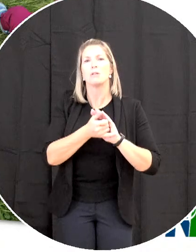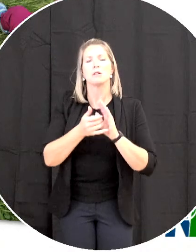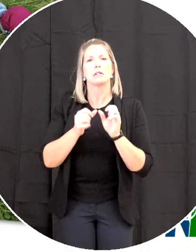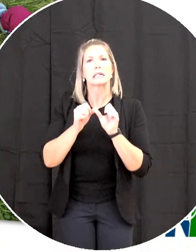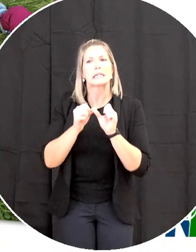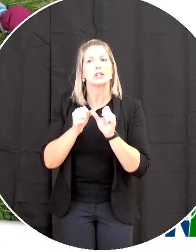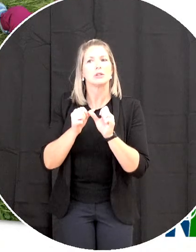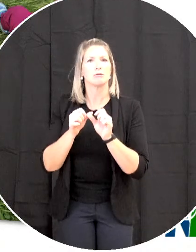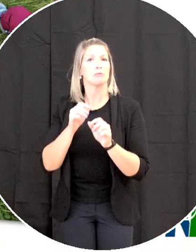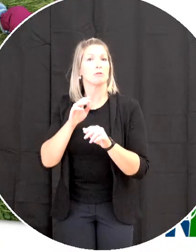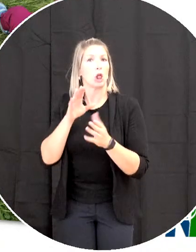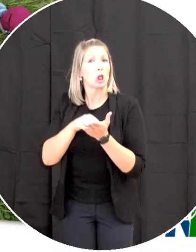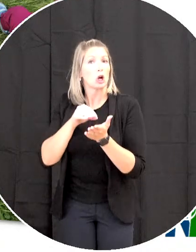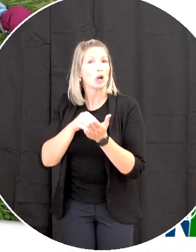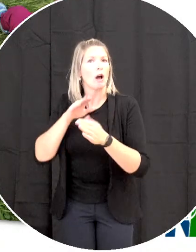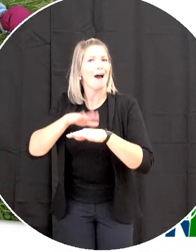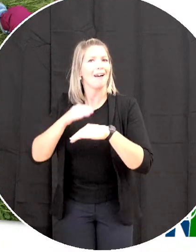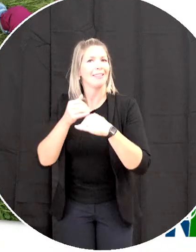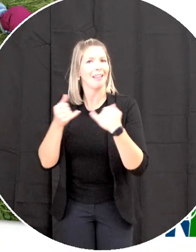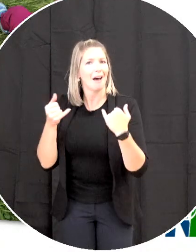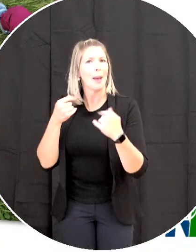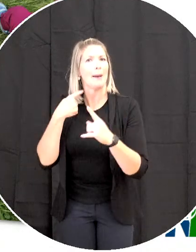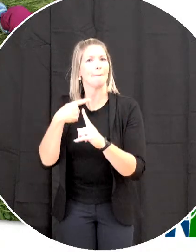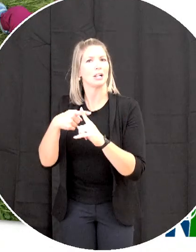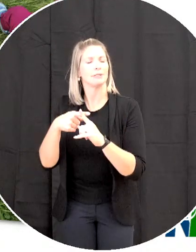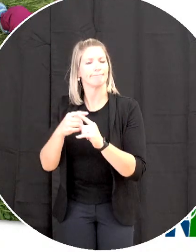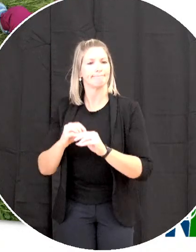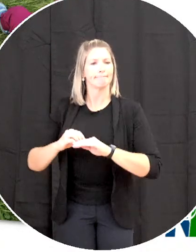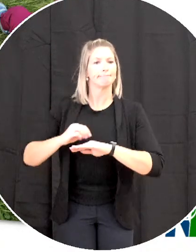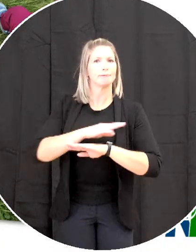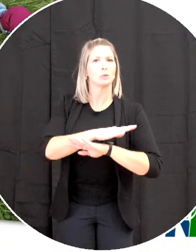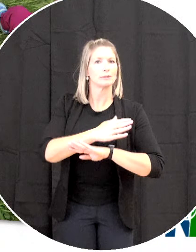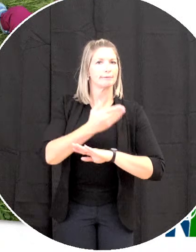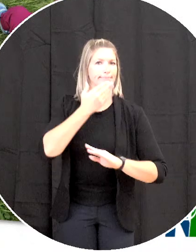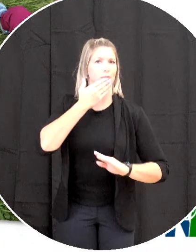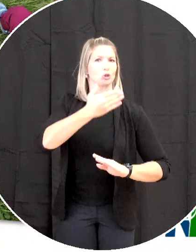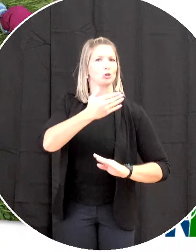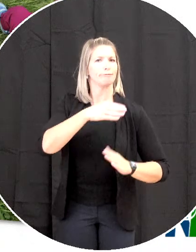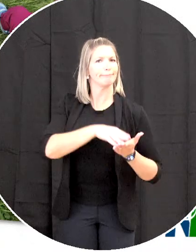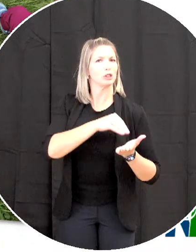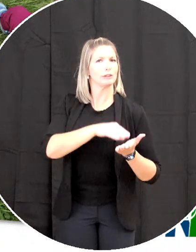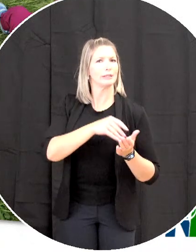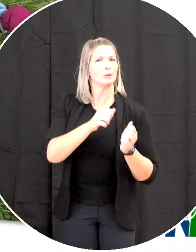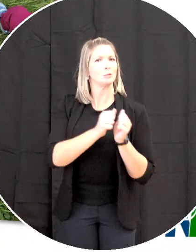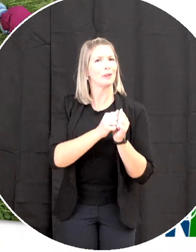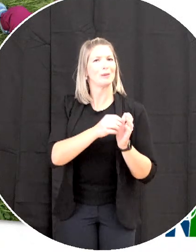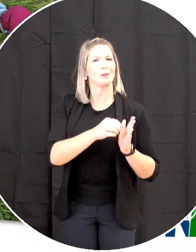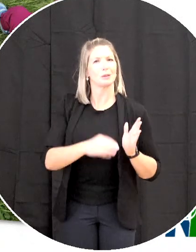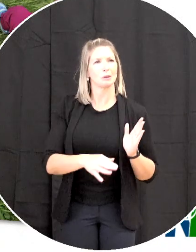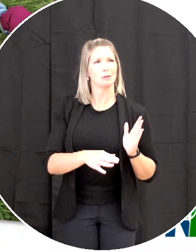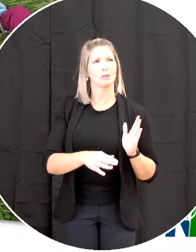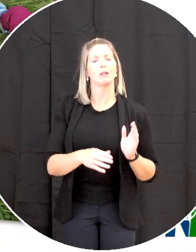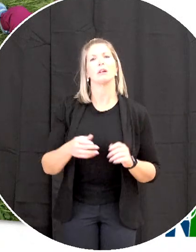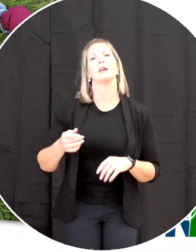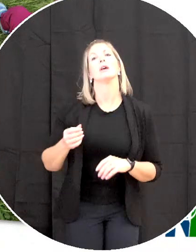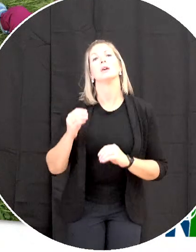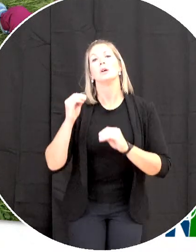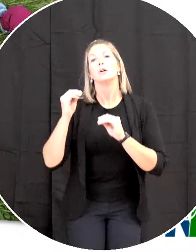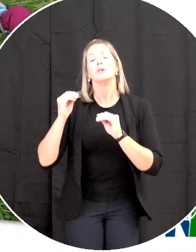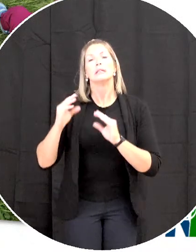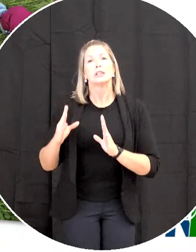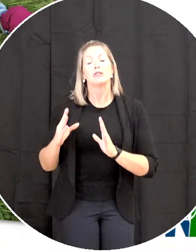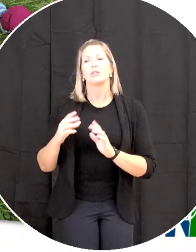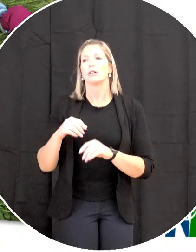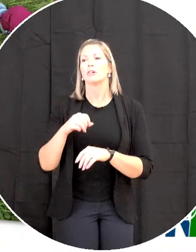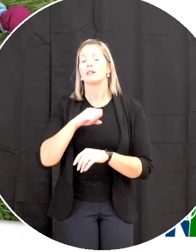now in these times. In August, the district held 2 days of professional learning with all of our directors of schools and our